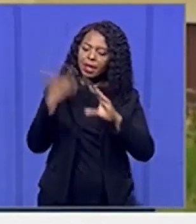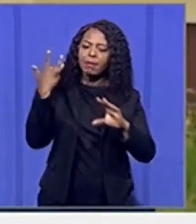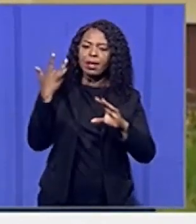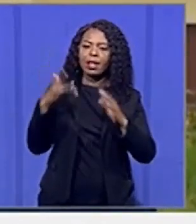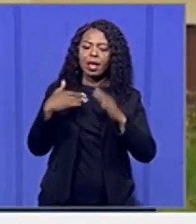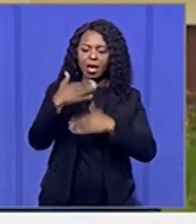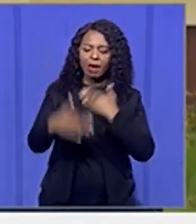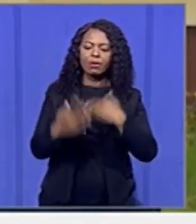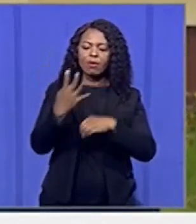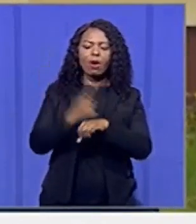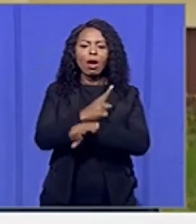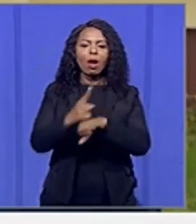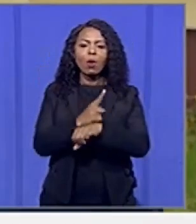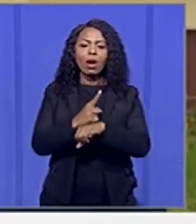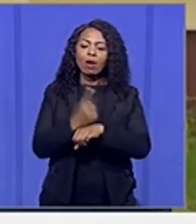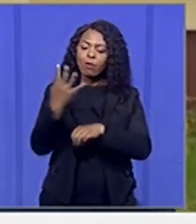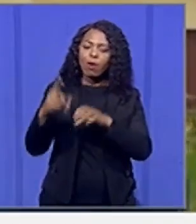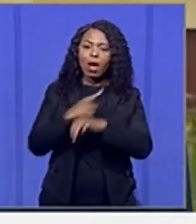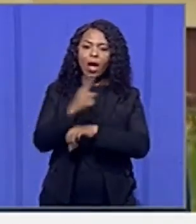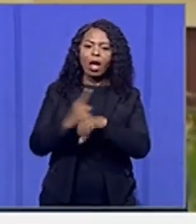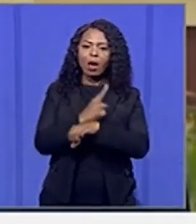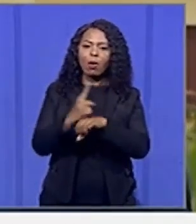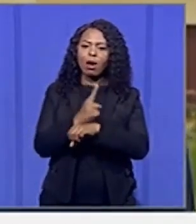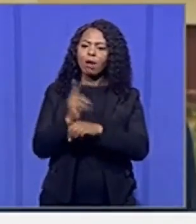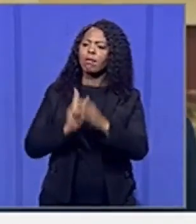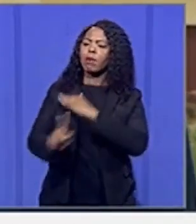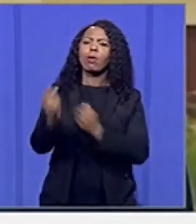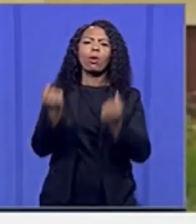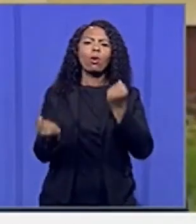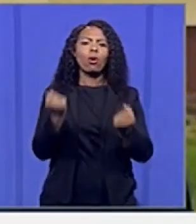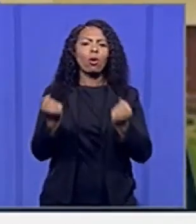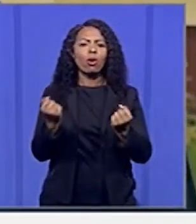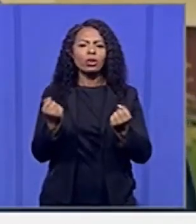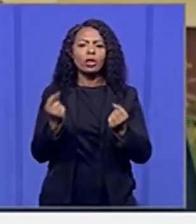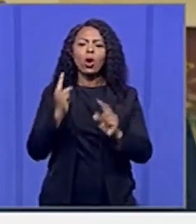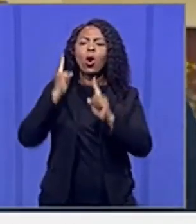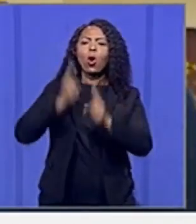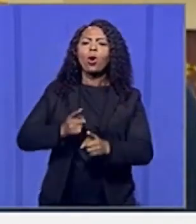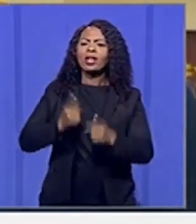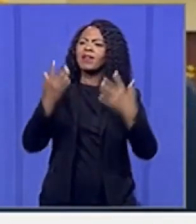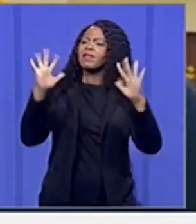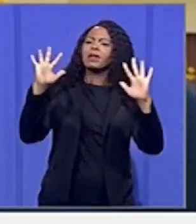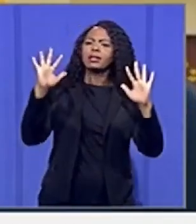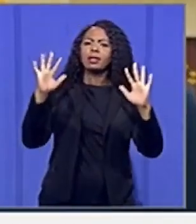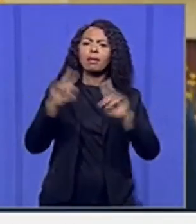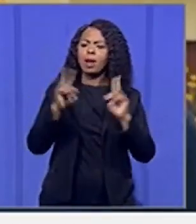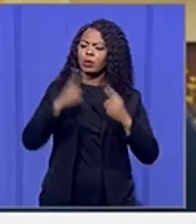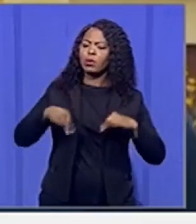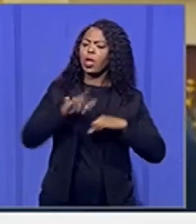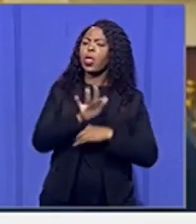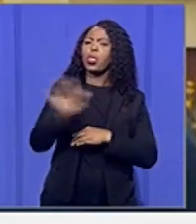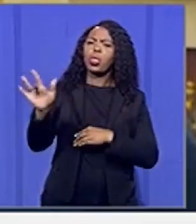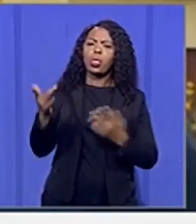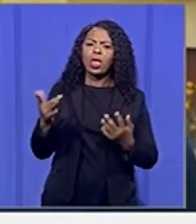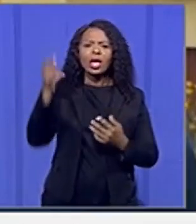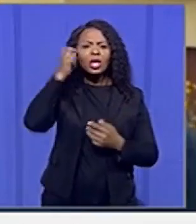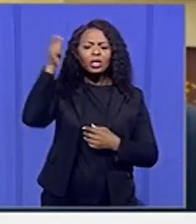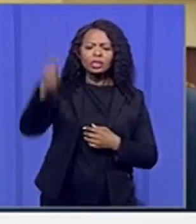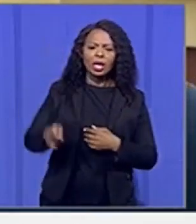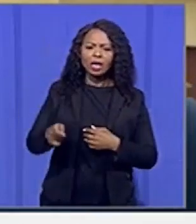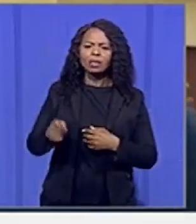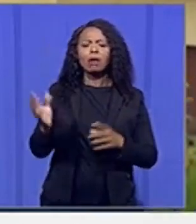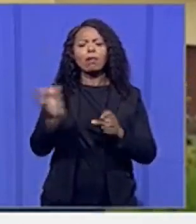hours, and during that 4 hours they've already been to court and they got that order. And we were not there, but the judge realized that because